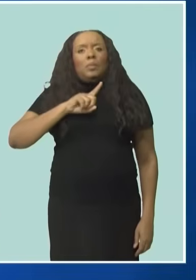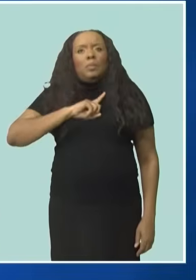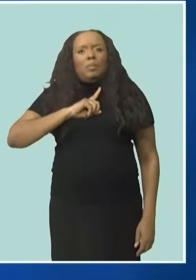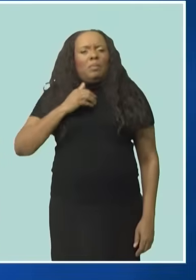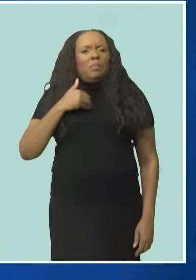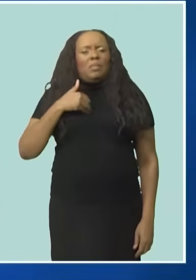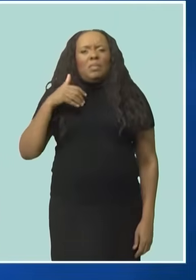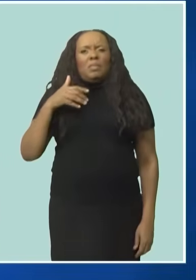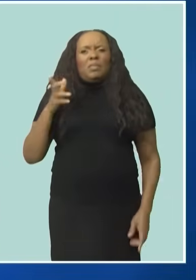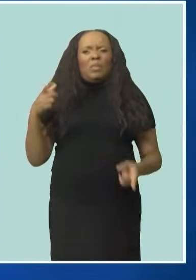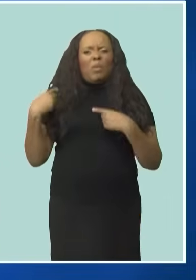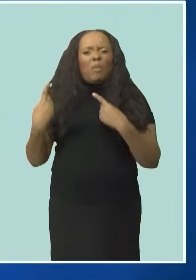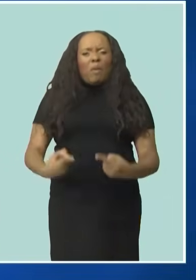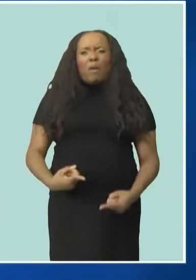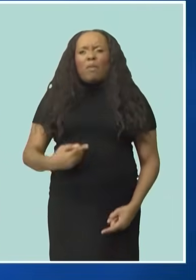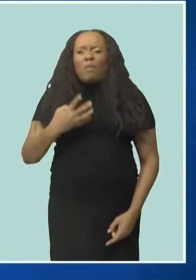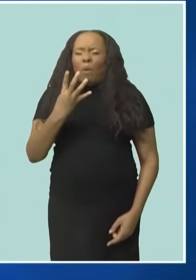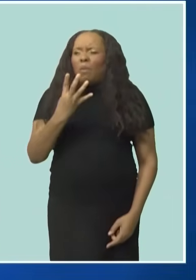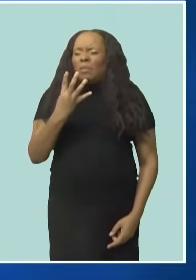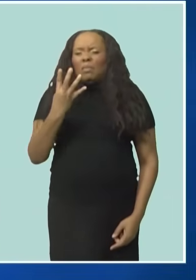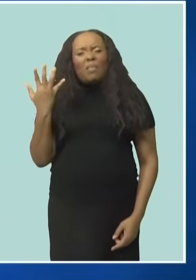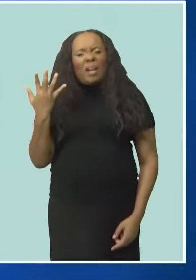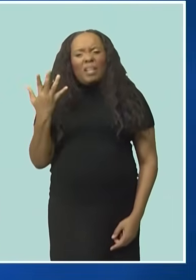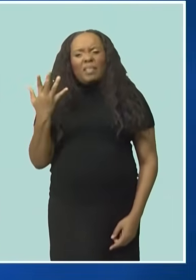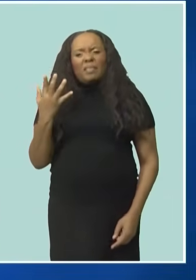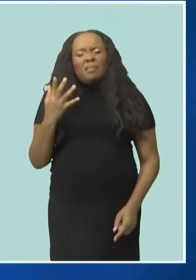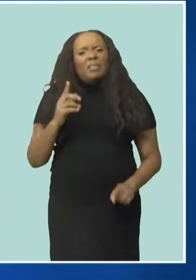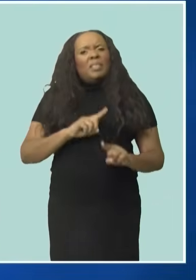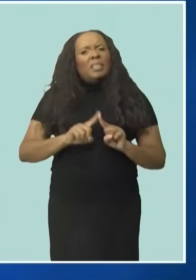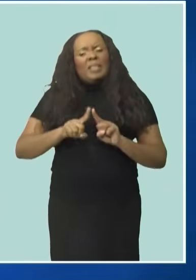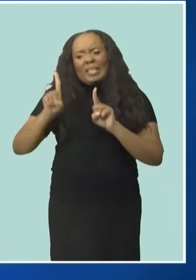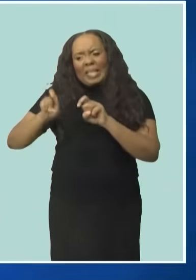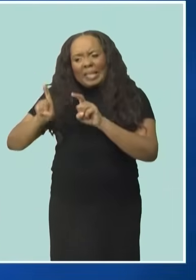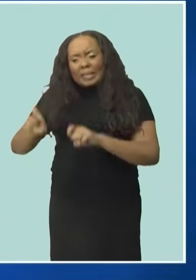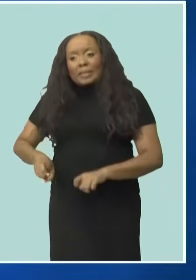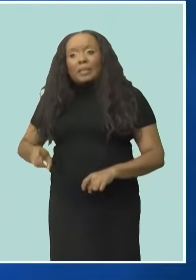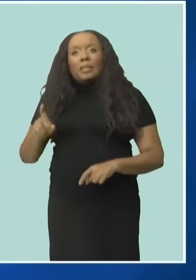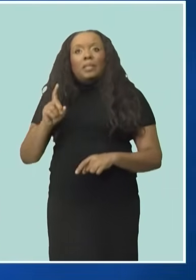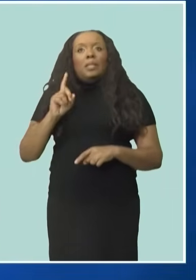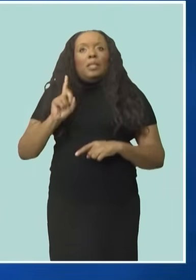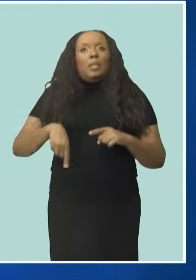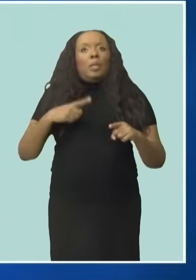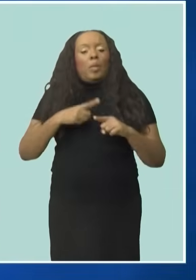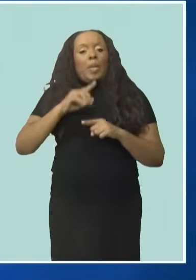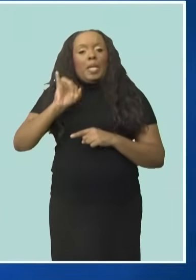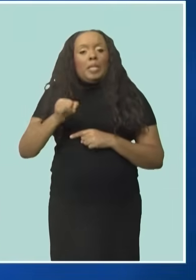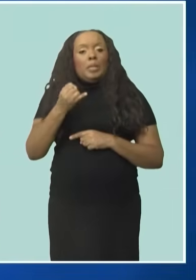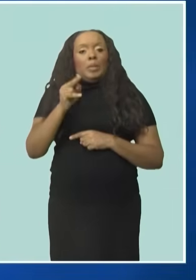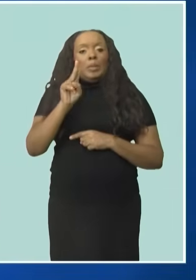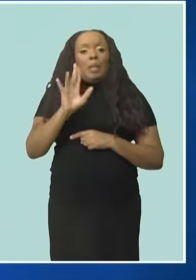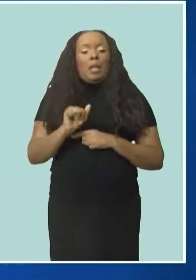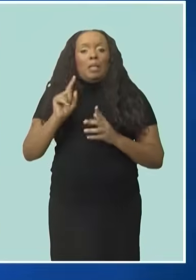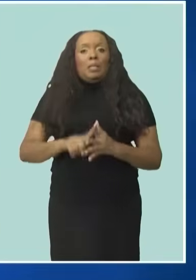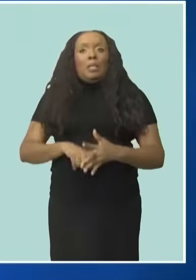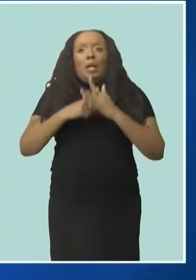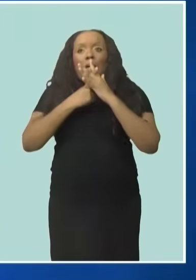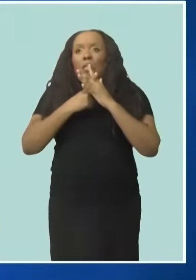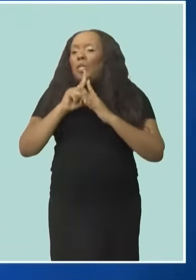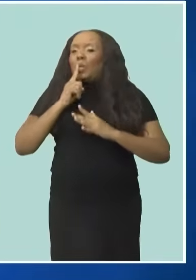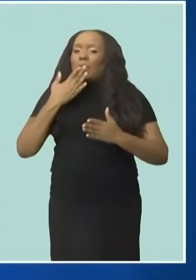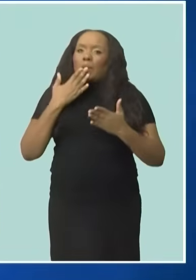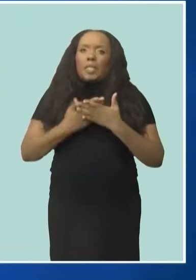4 or 5 so far, or it will be about 5. As soon as July opened up with the regathering, we had started. The response has